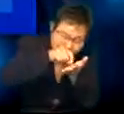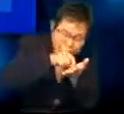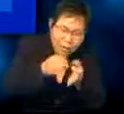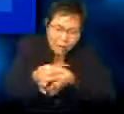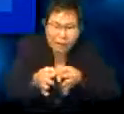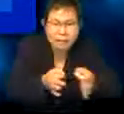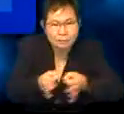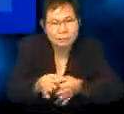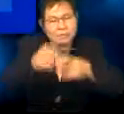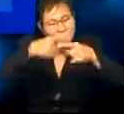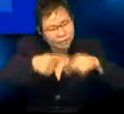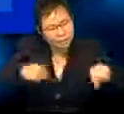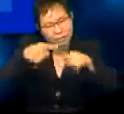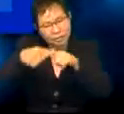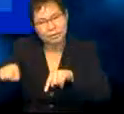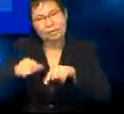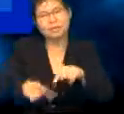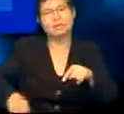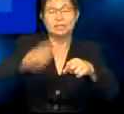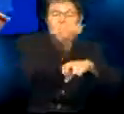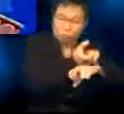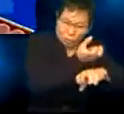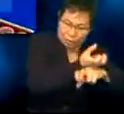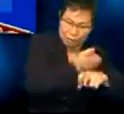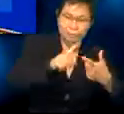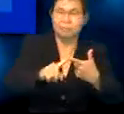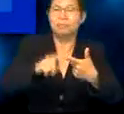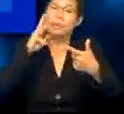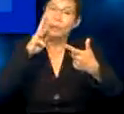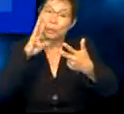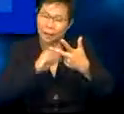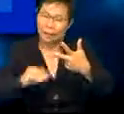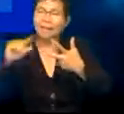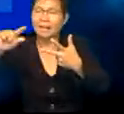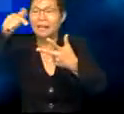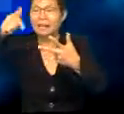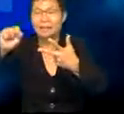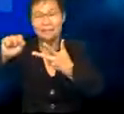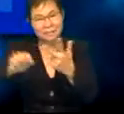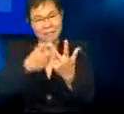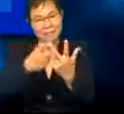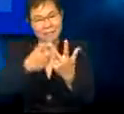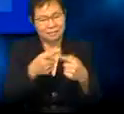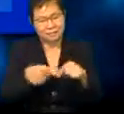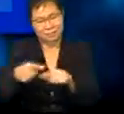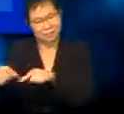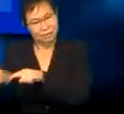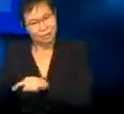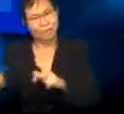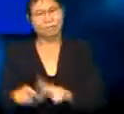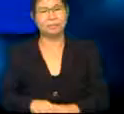particles explain the differences between solids, liquids, and gases.